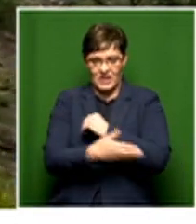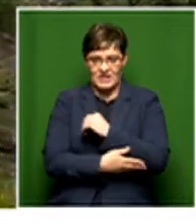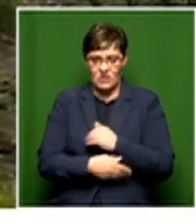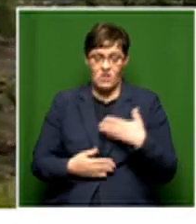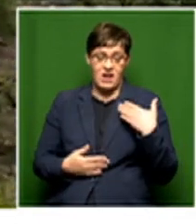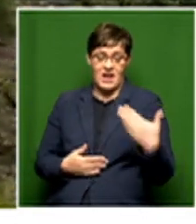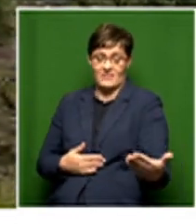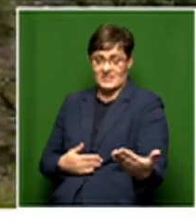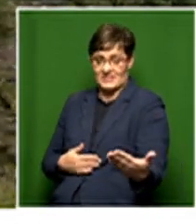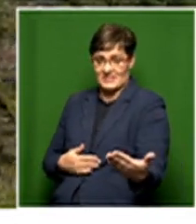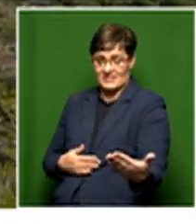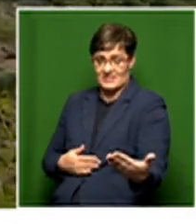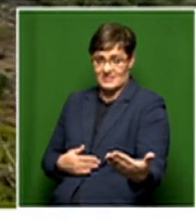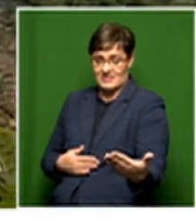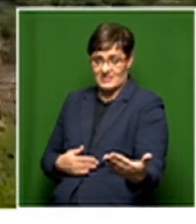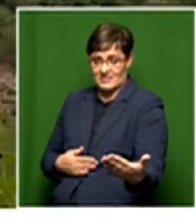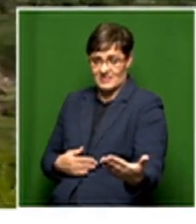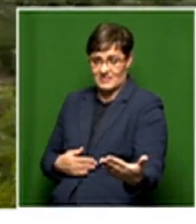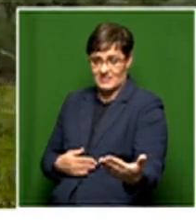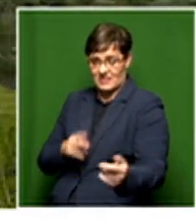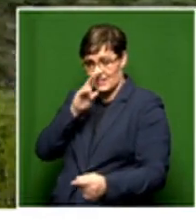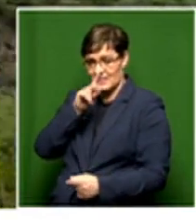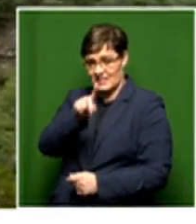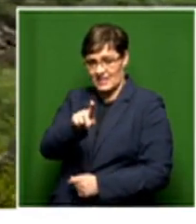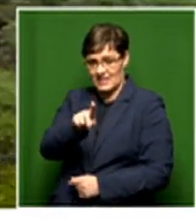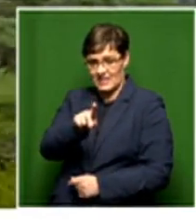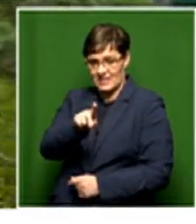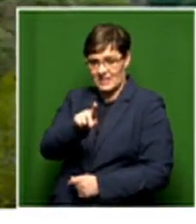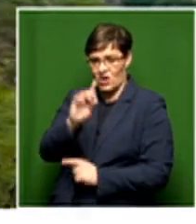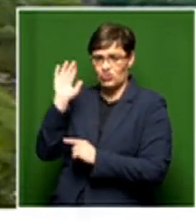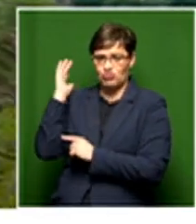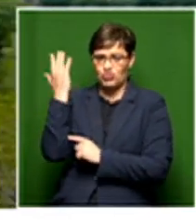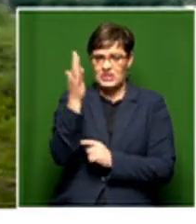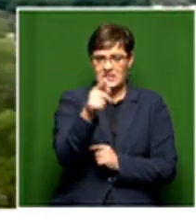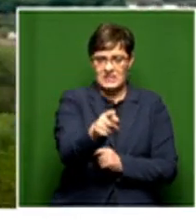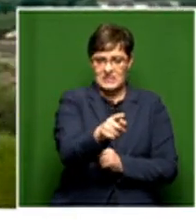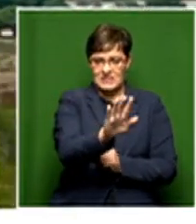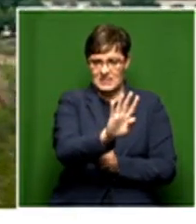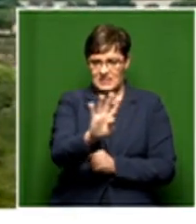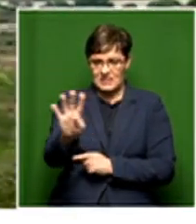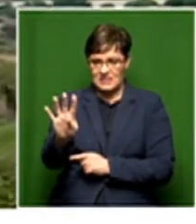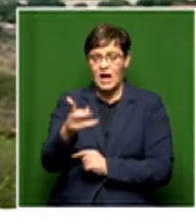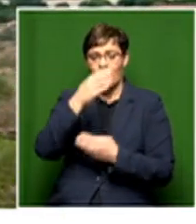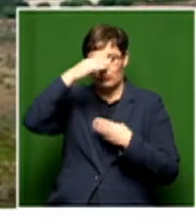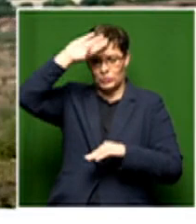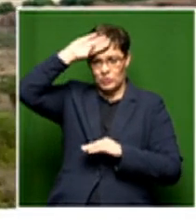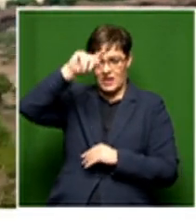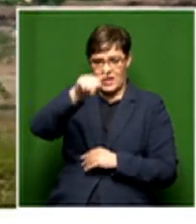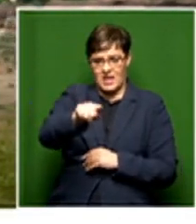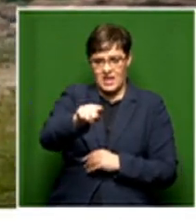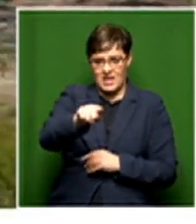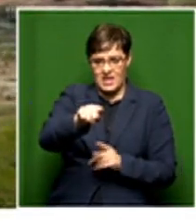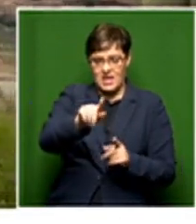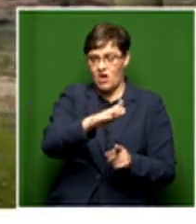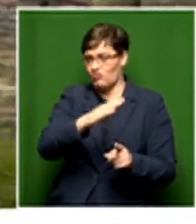your left hand side, as you can see there with all the trees, that is Botswana. And as you